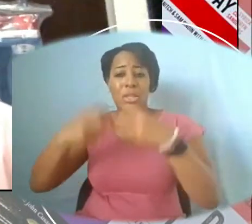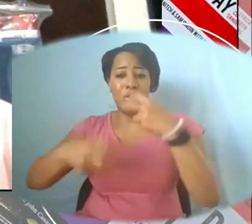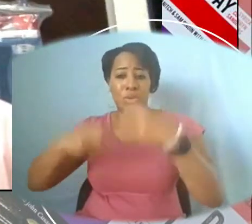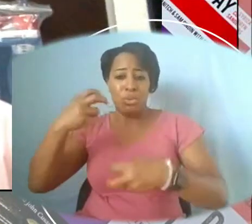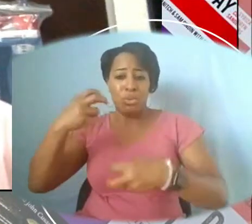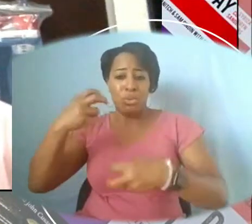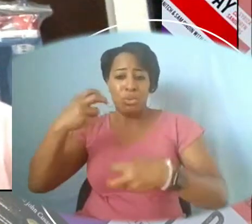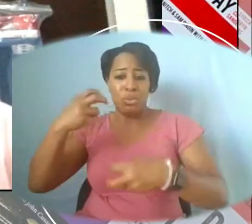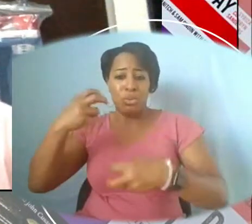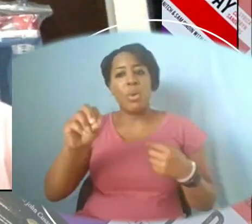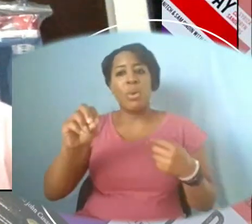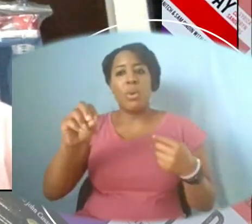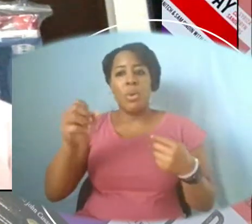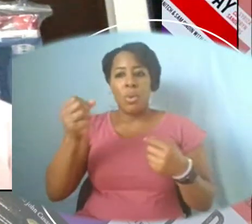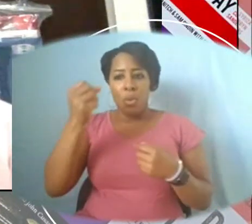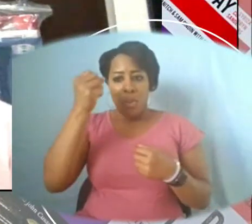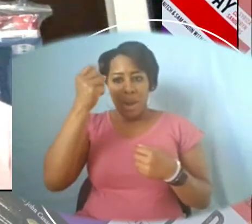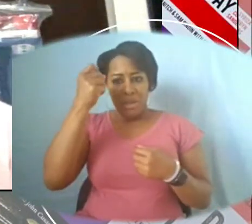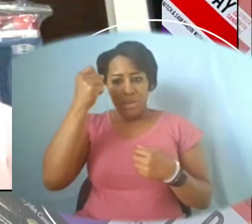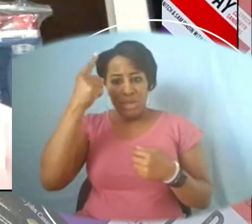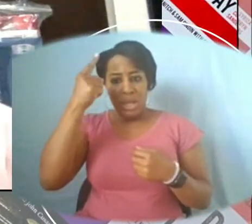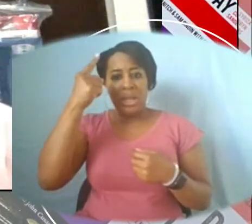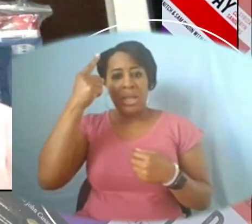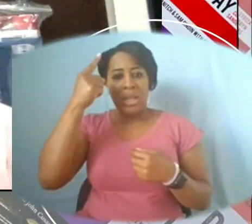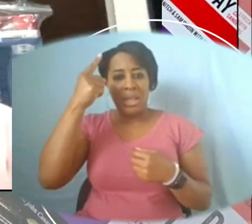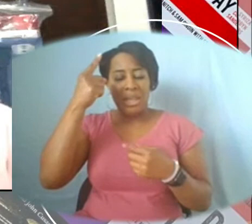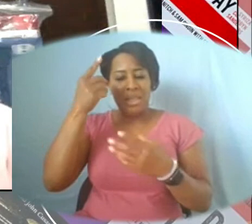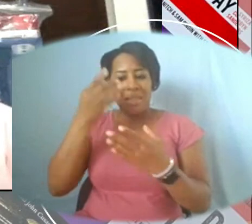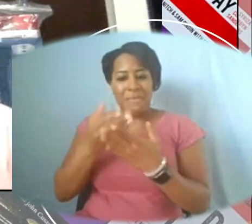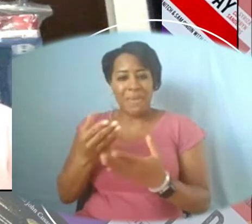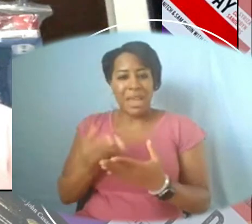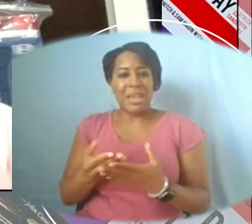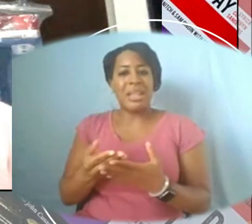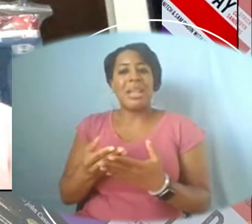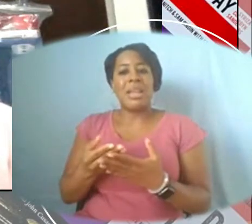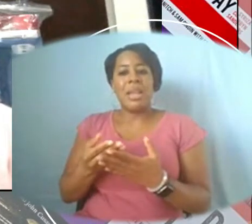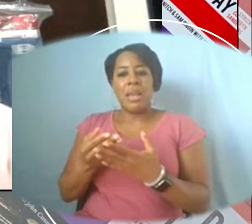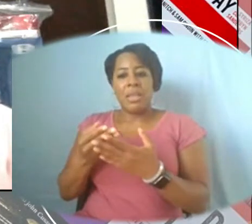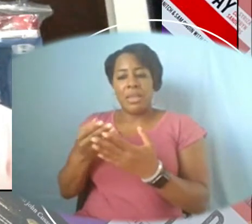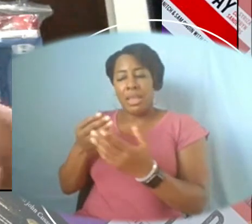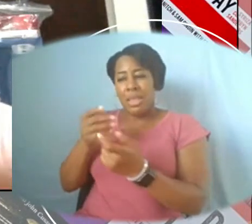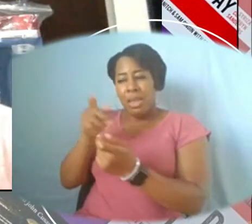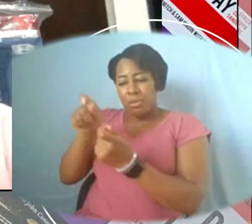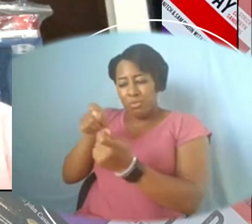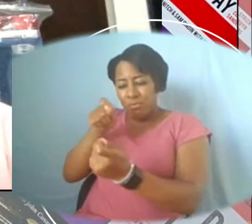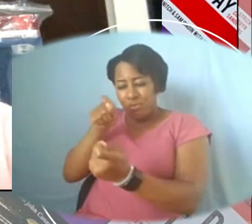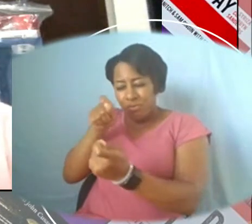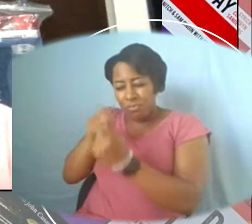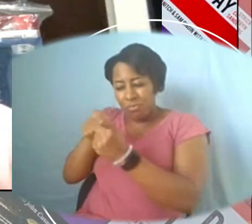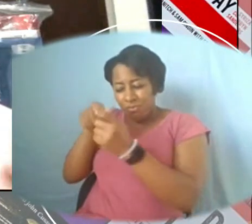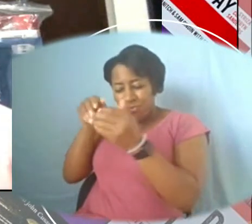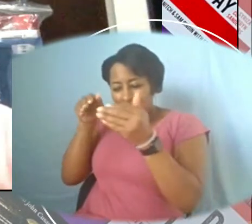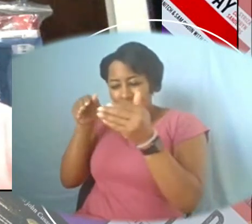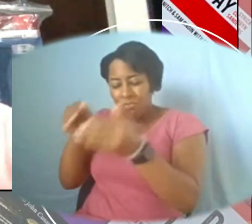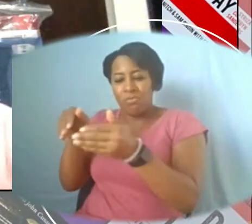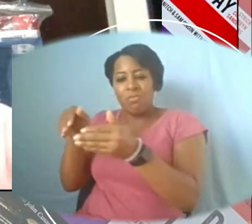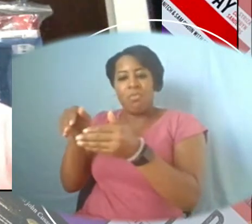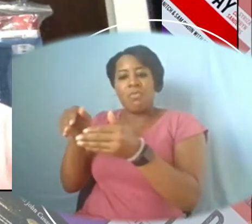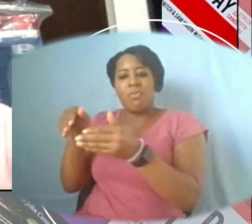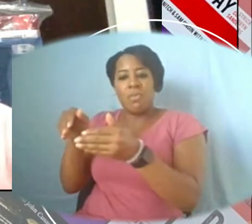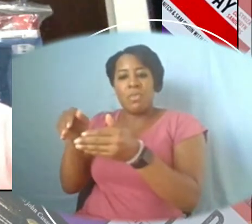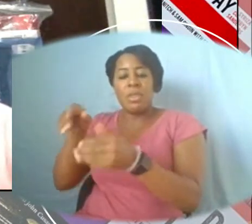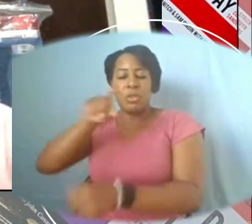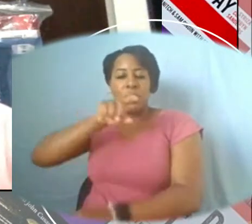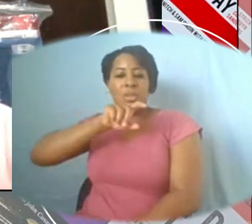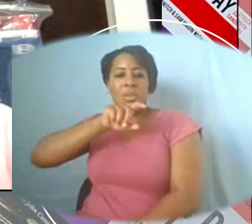issues. And so understanding the fact that there's a targeted effort being made to currently around the tactics police are